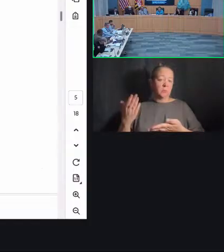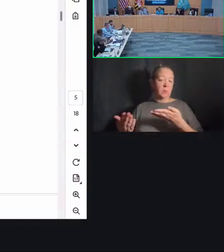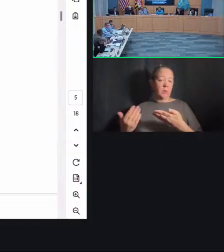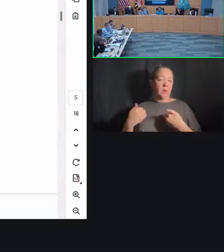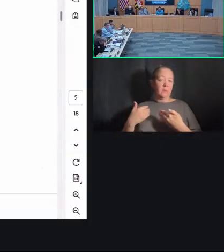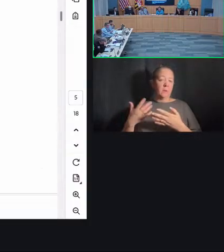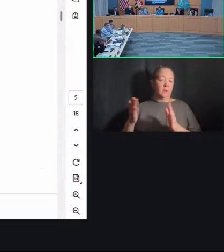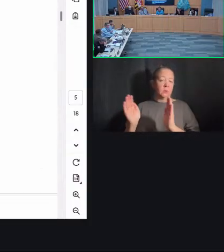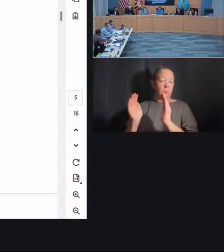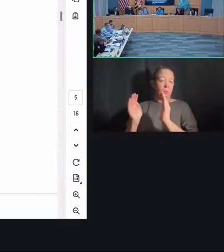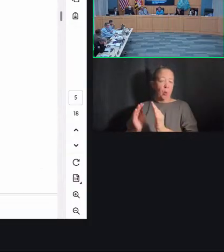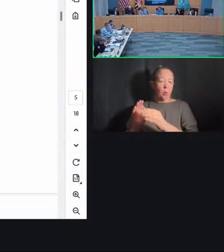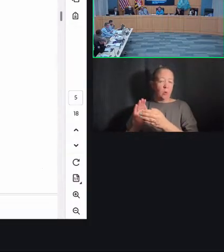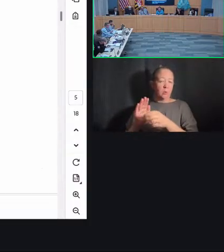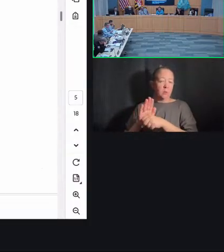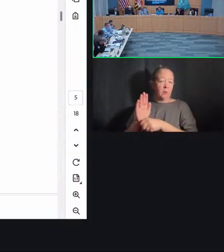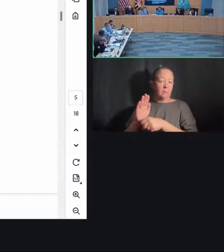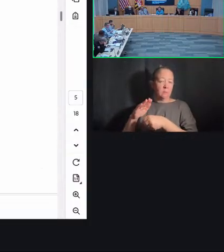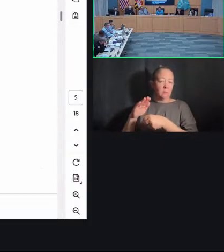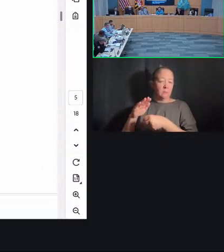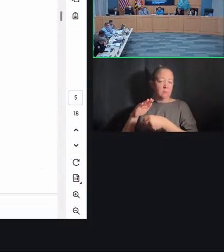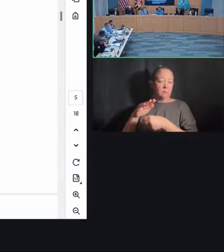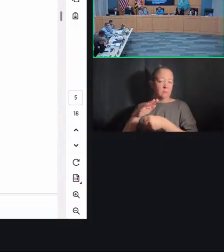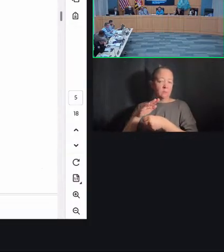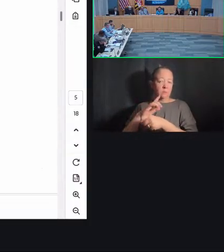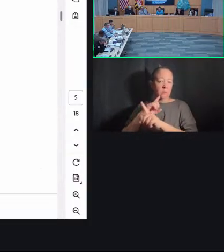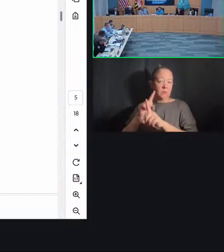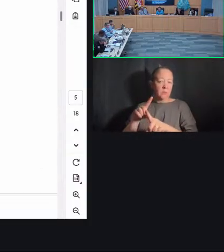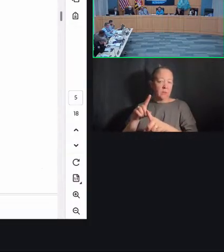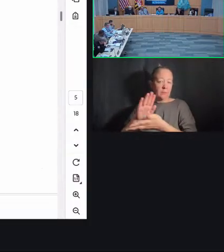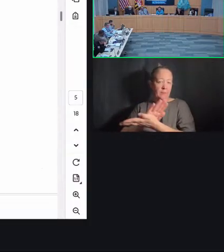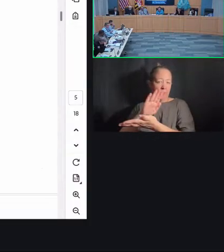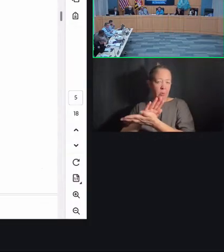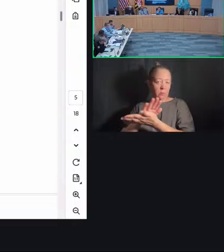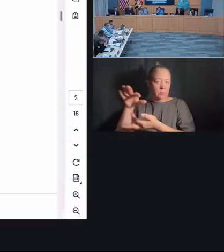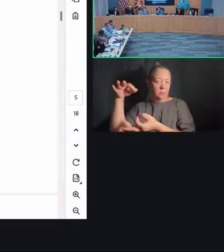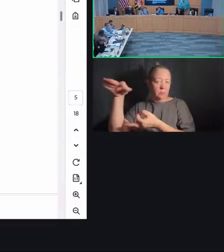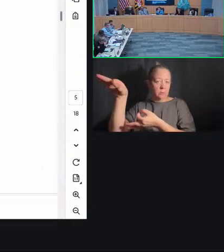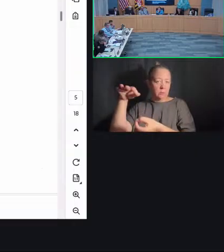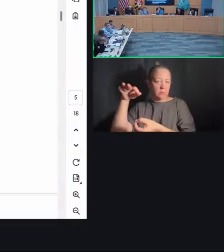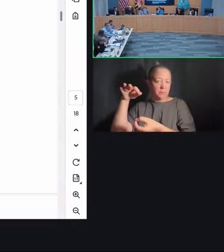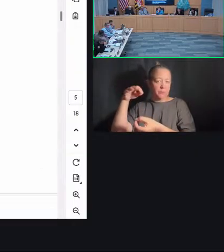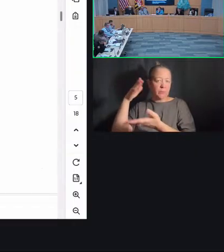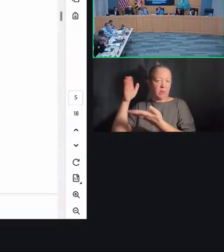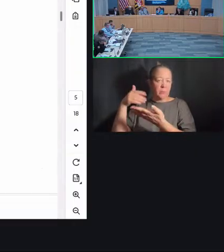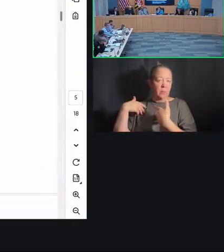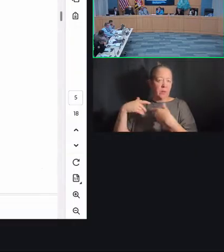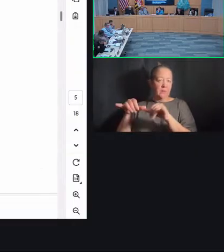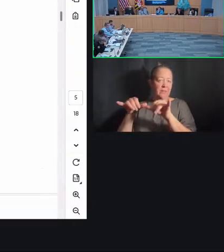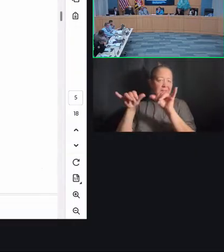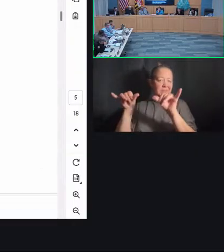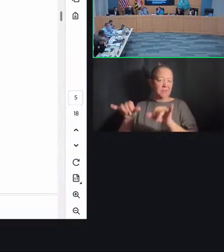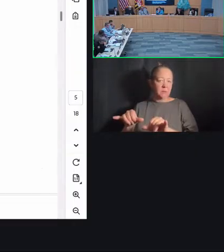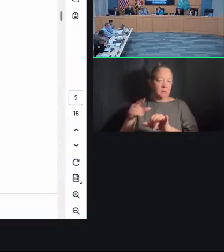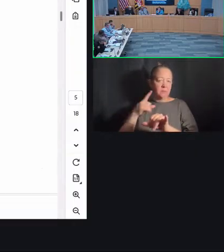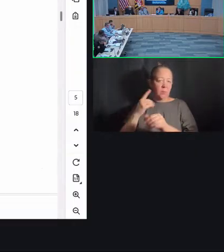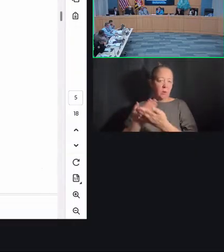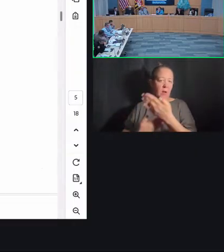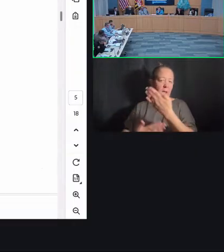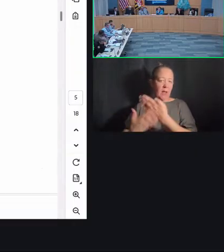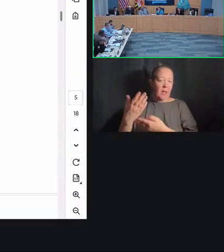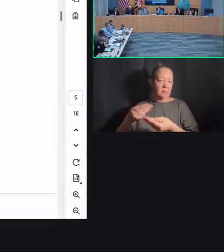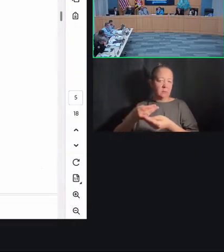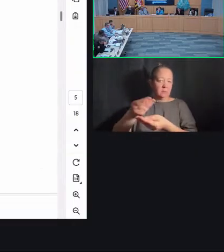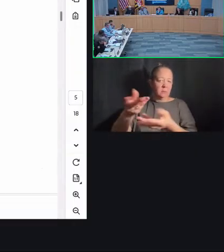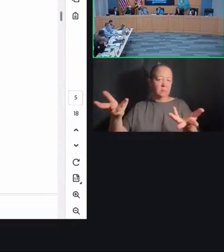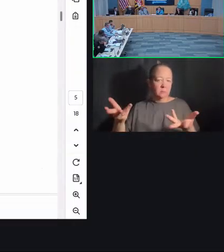people needing the paper newsletter, whether there could be a system of hand delivery for those handful, assuming